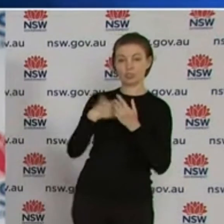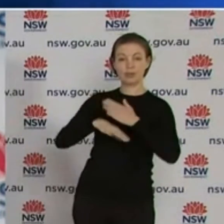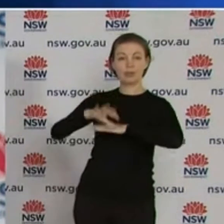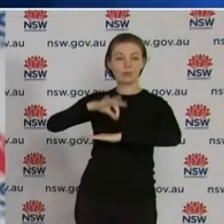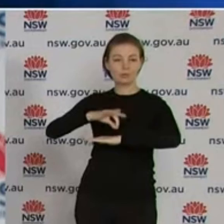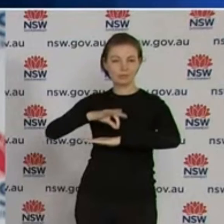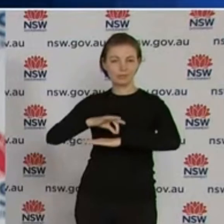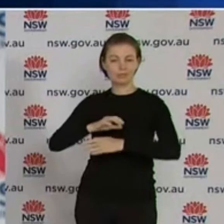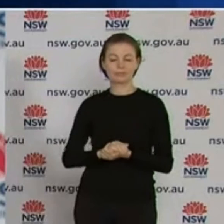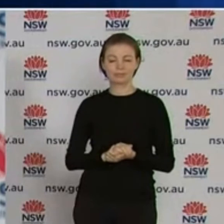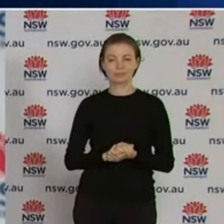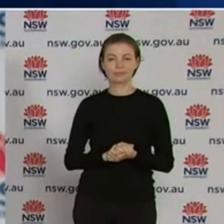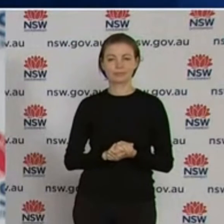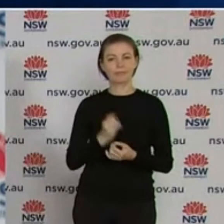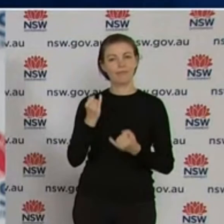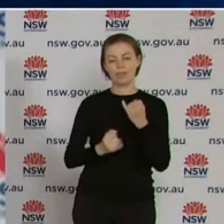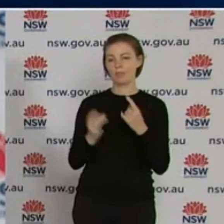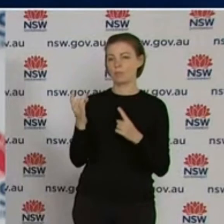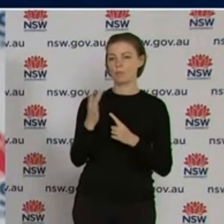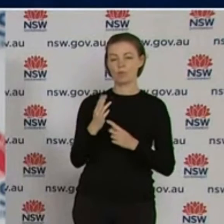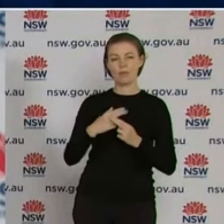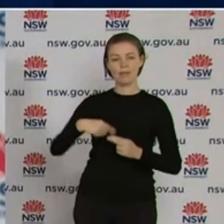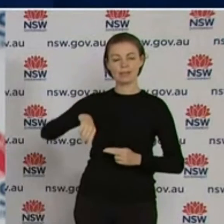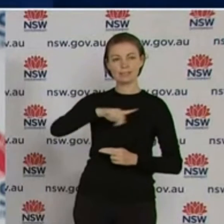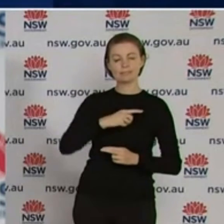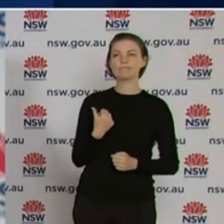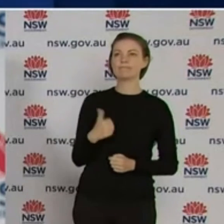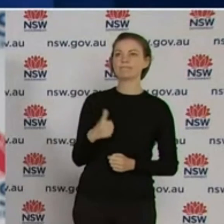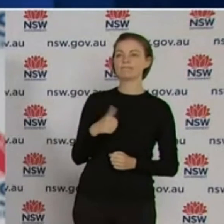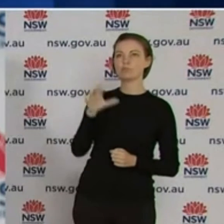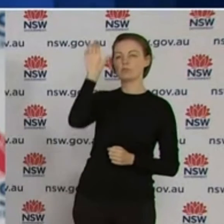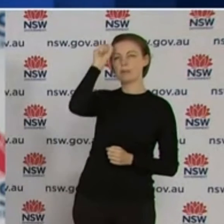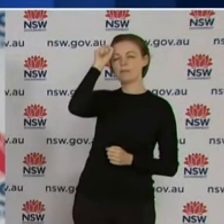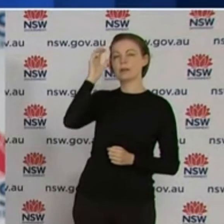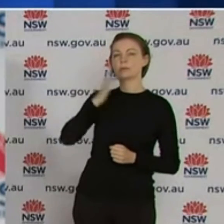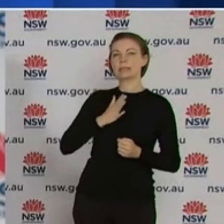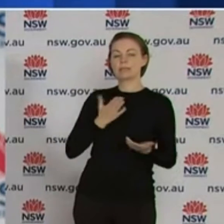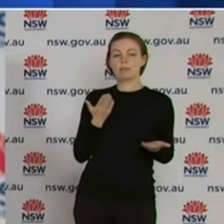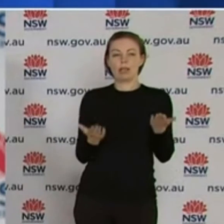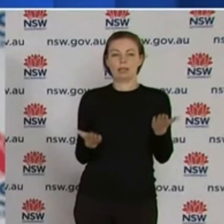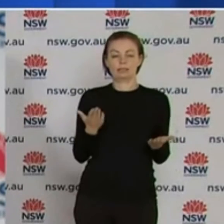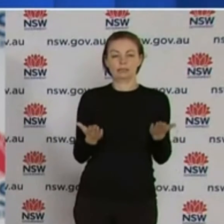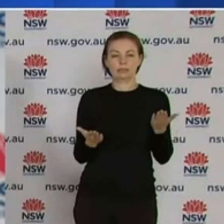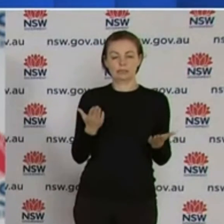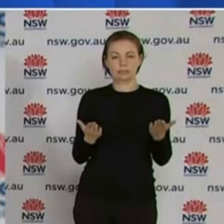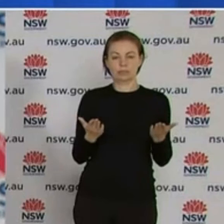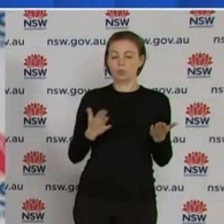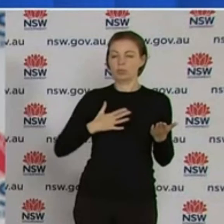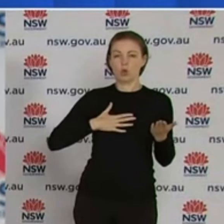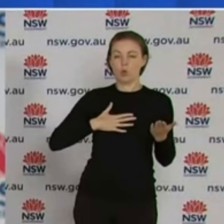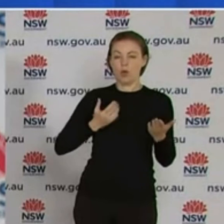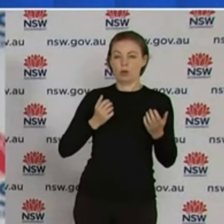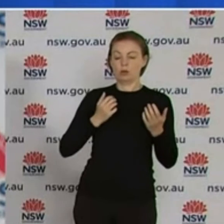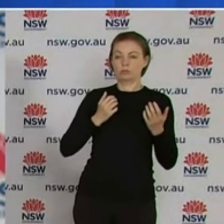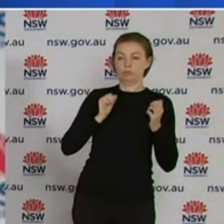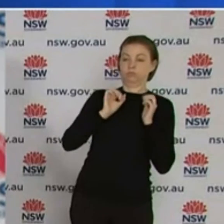please? So it's really important for us to keep in mind that the balance we have to hold is never to overwhelm the health